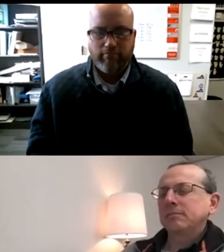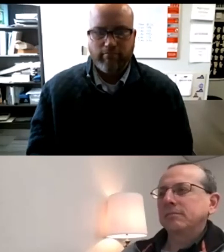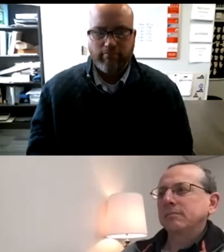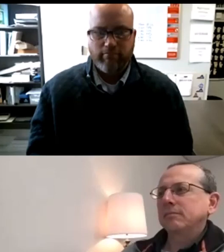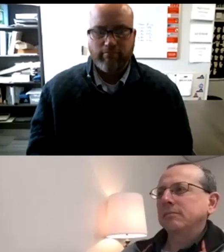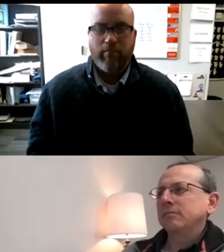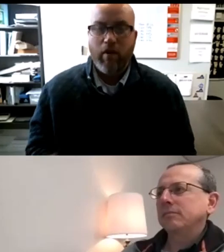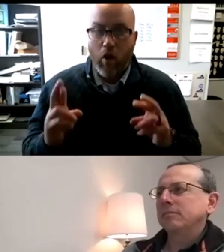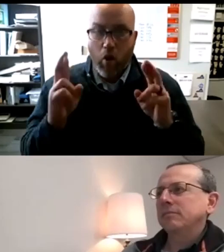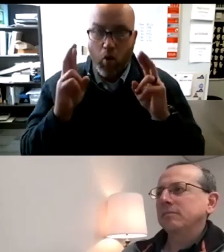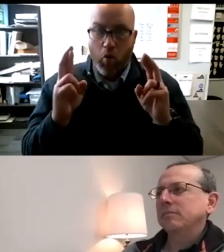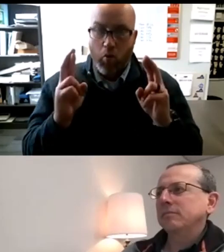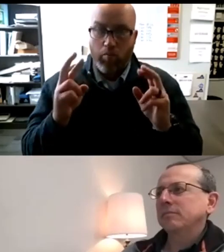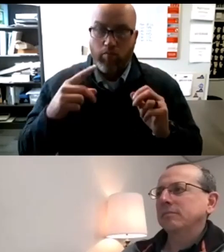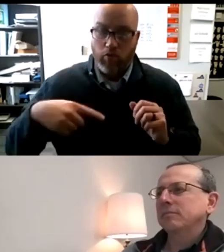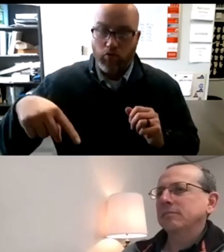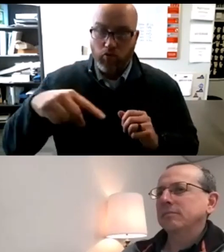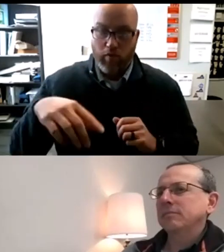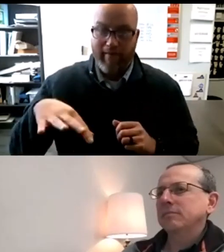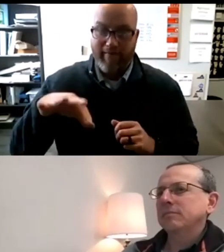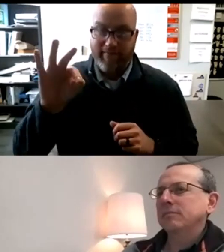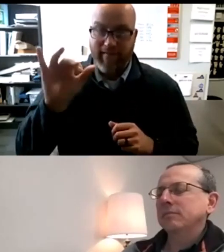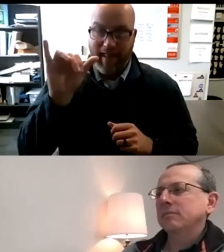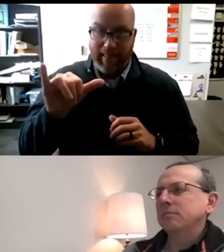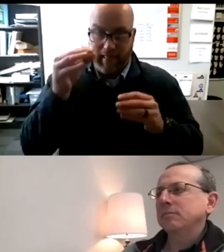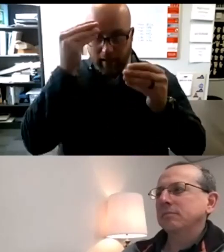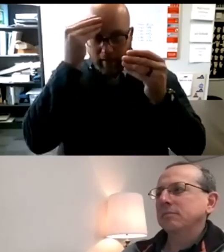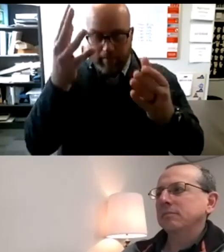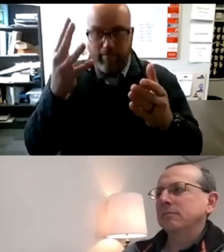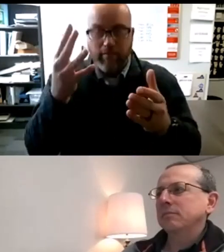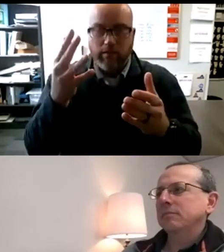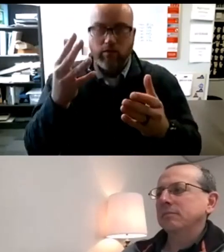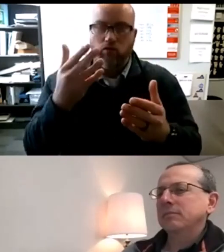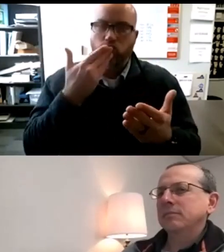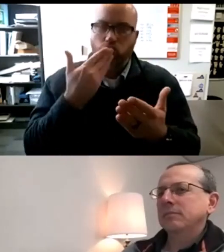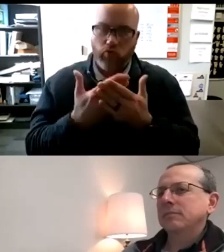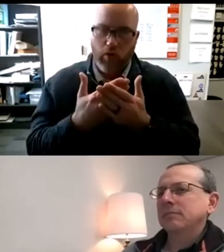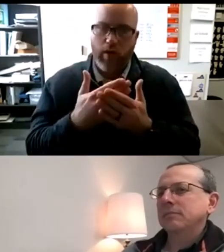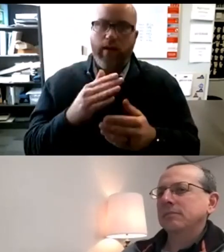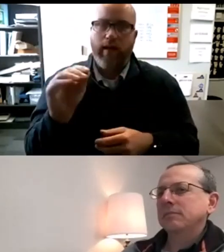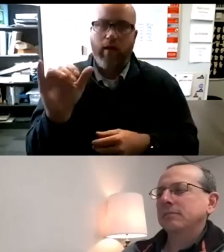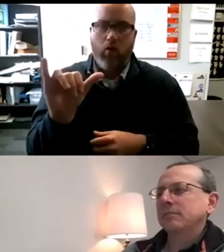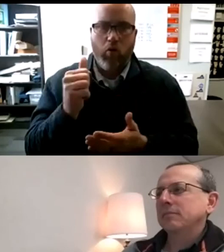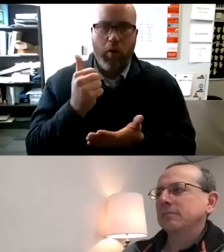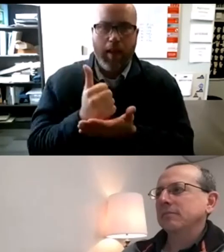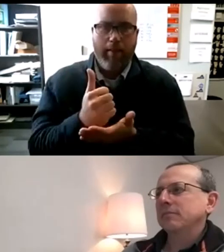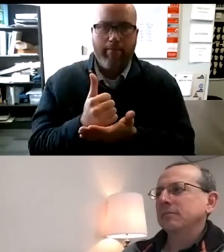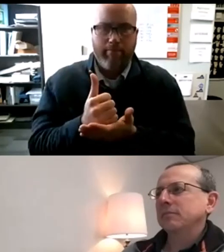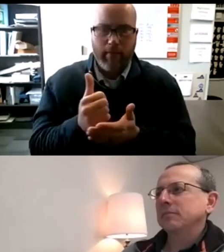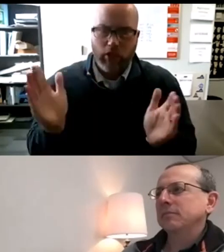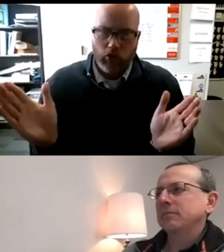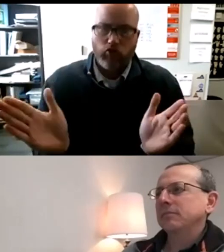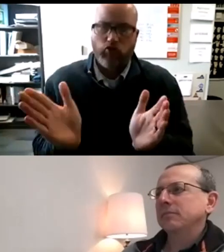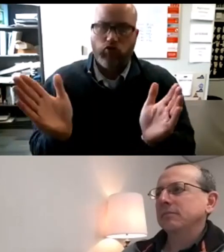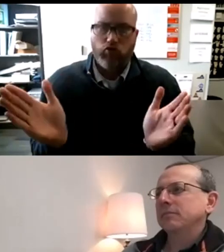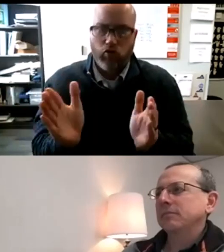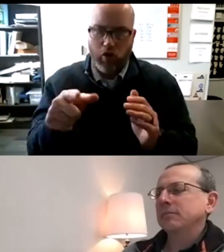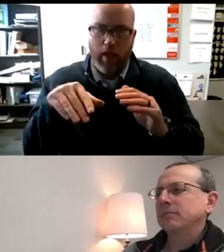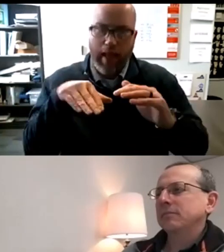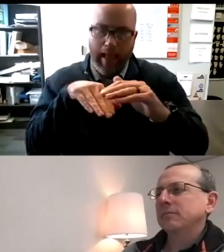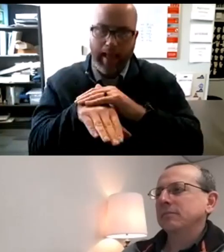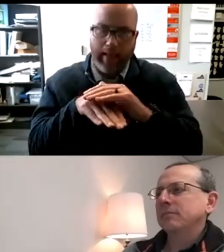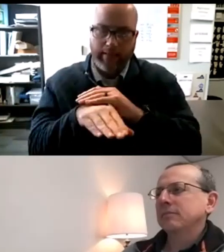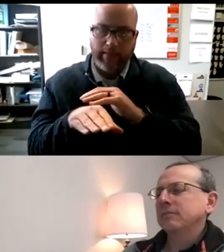We hope you found this information timely and helpful and encourage you to access the